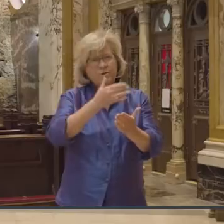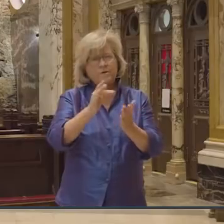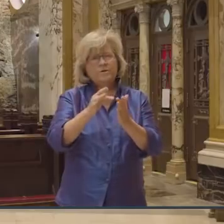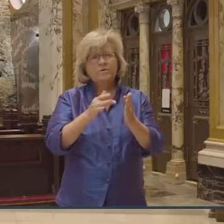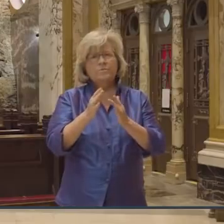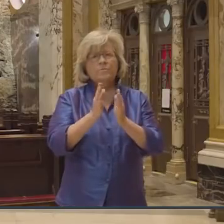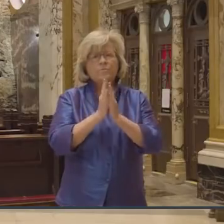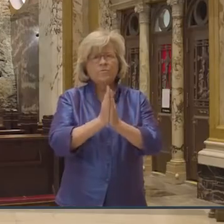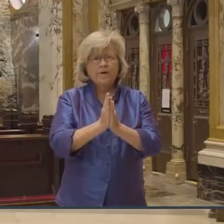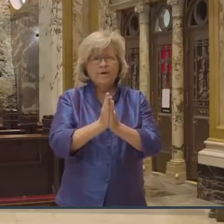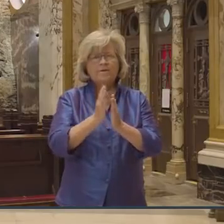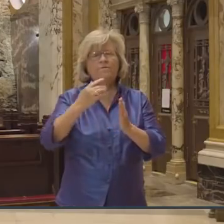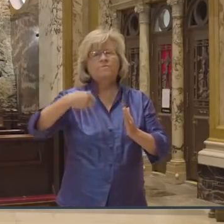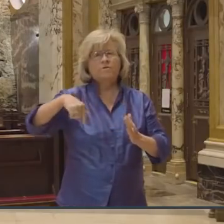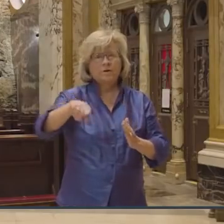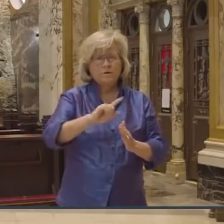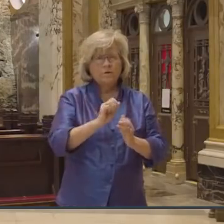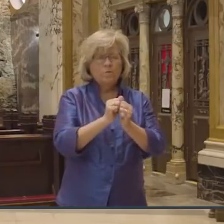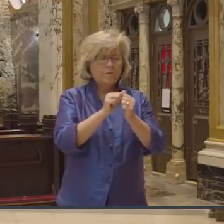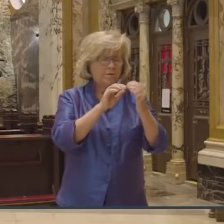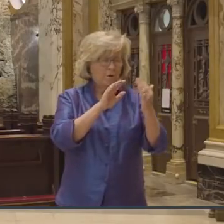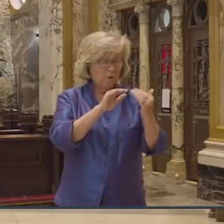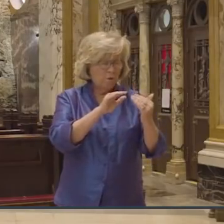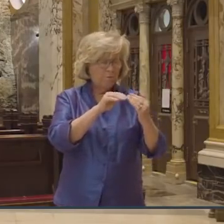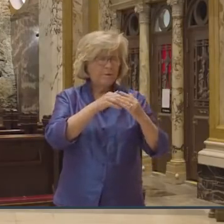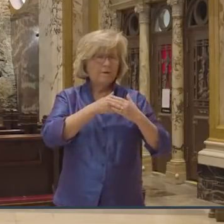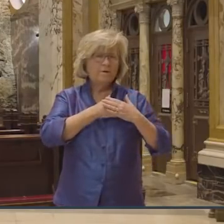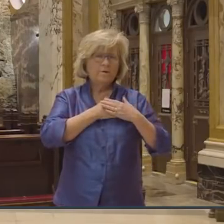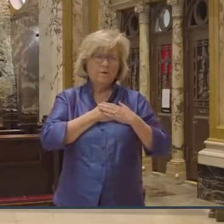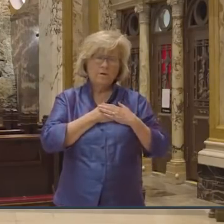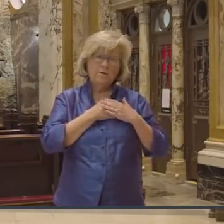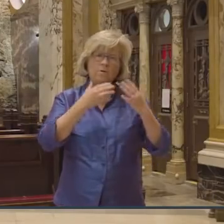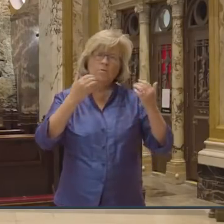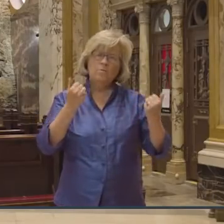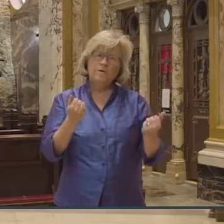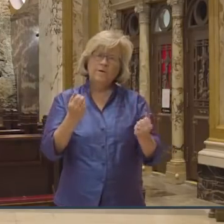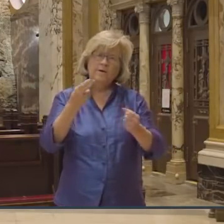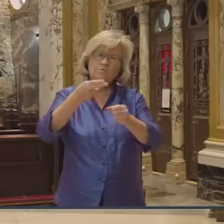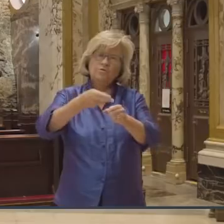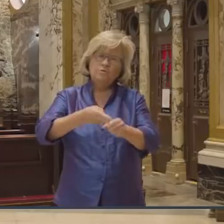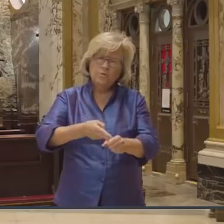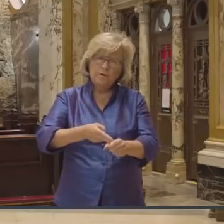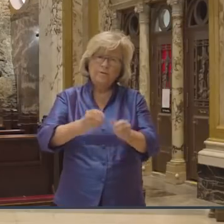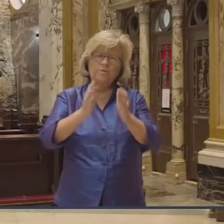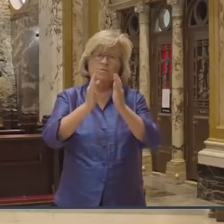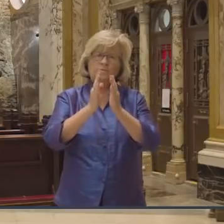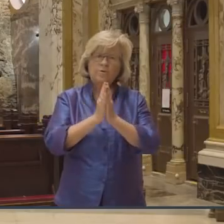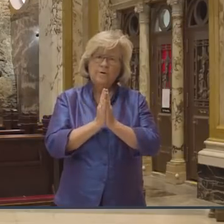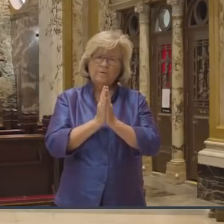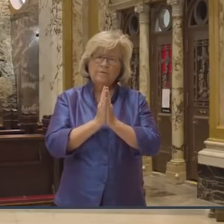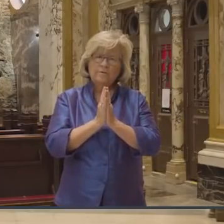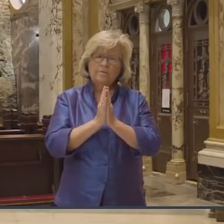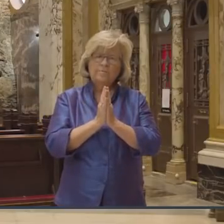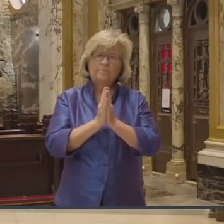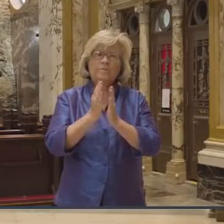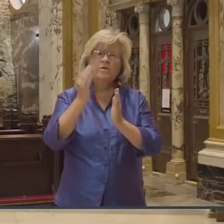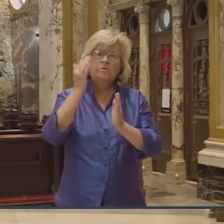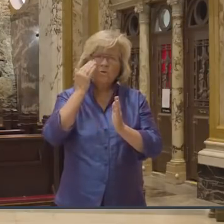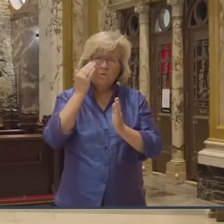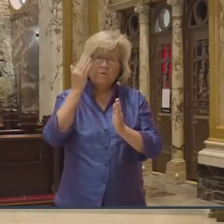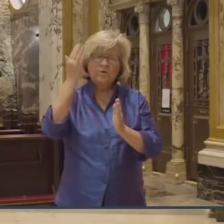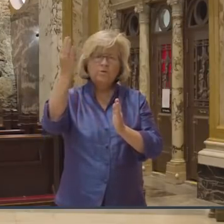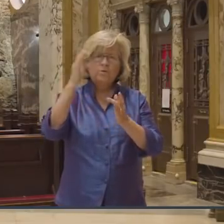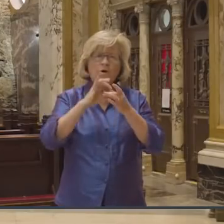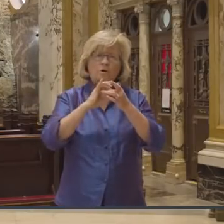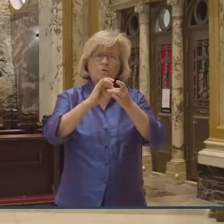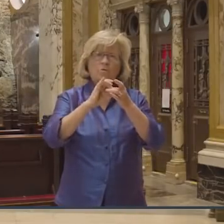prayed for us. With hope in our hearts, we now join those prayers to his, knowing you will answer them according